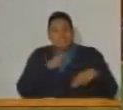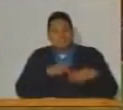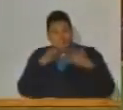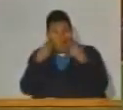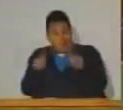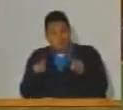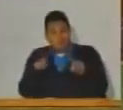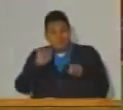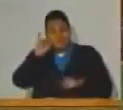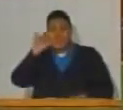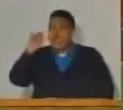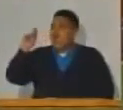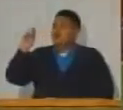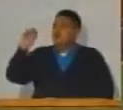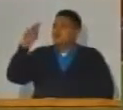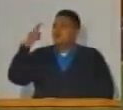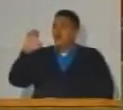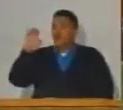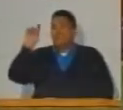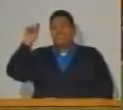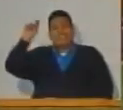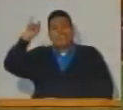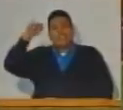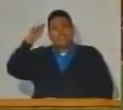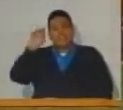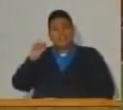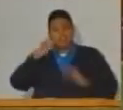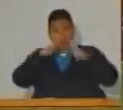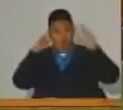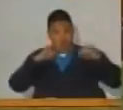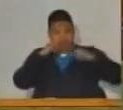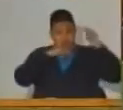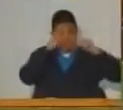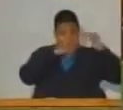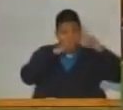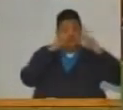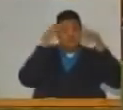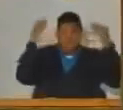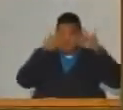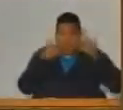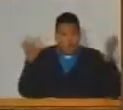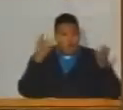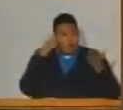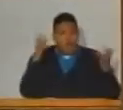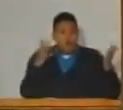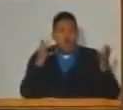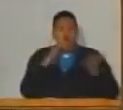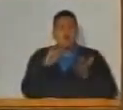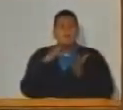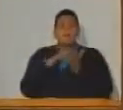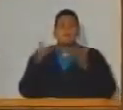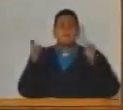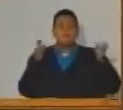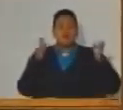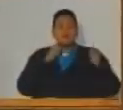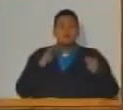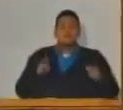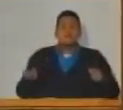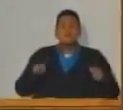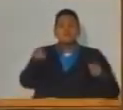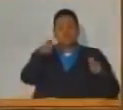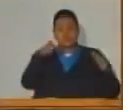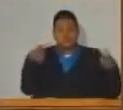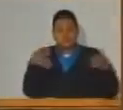and Ironshore in St. James, housing solutions geared primarily for workers and middle managers in the tourism